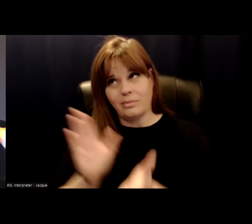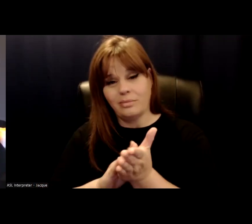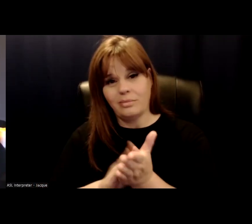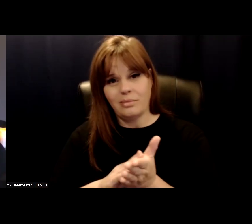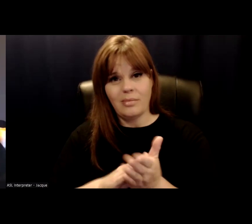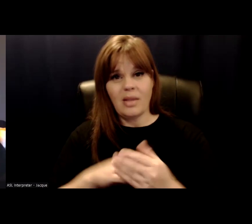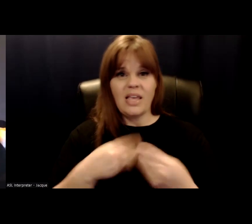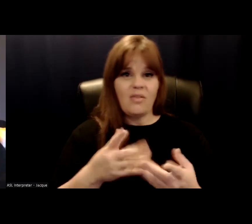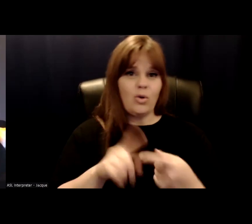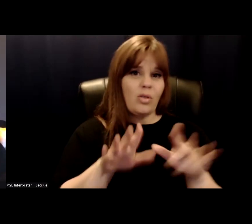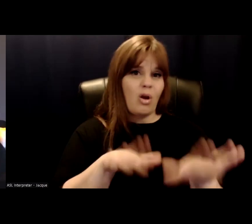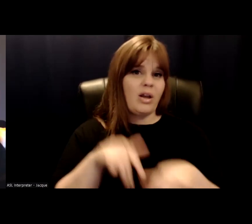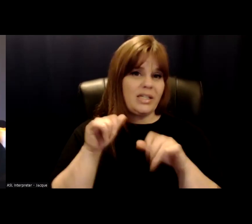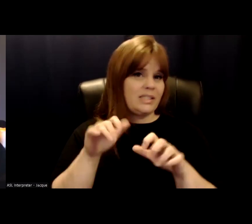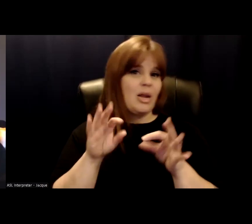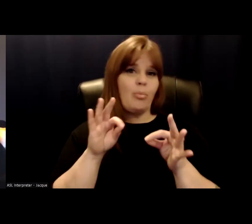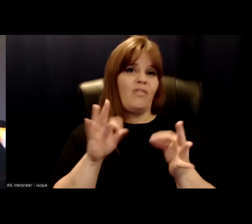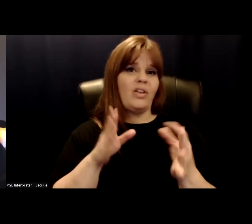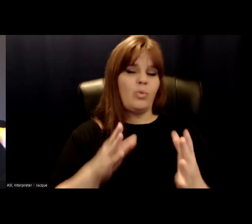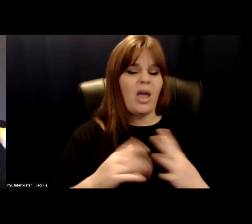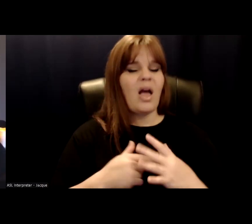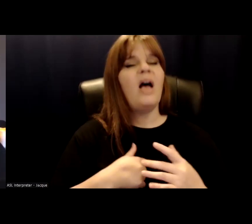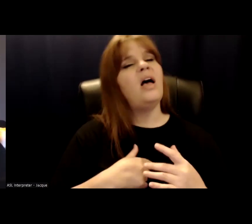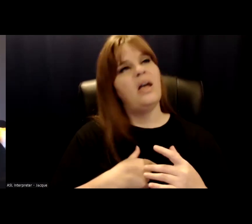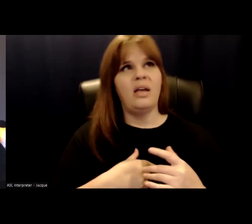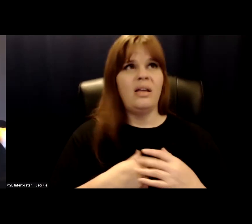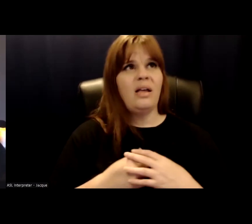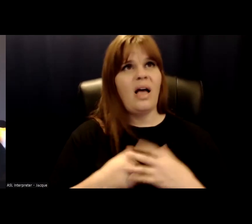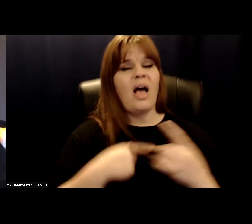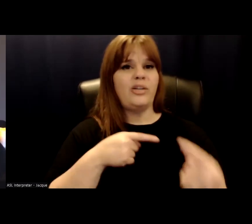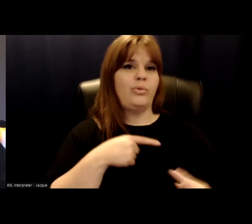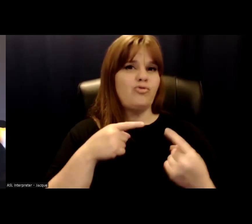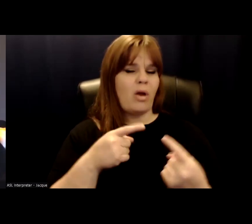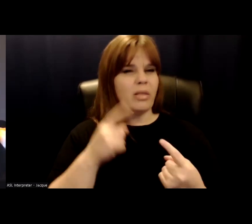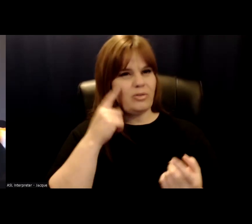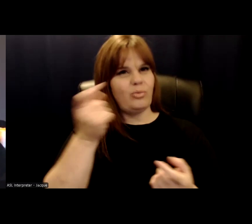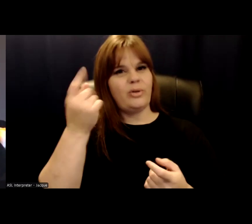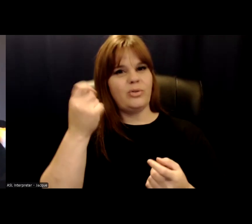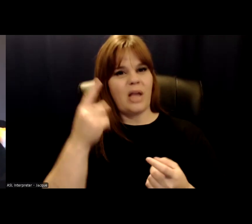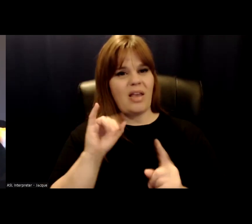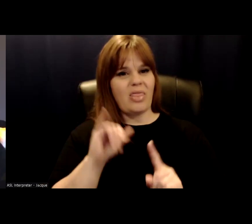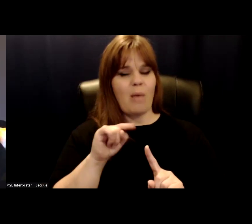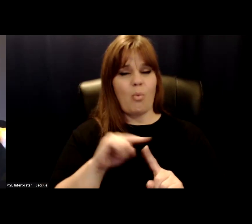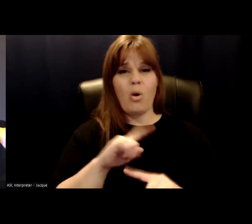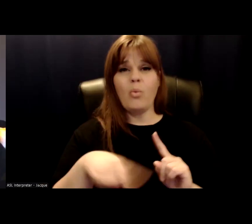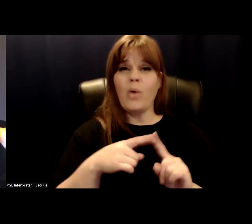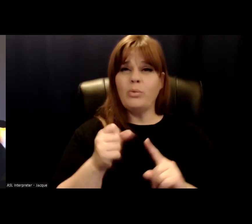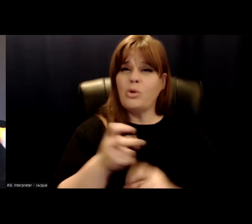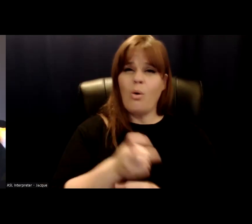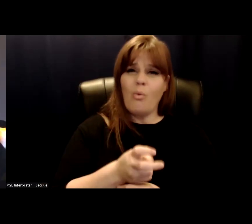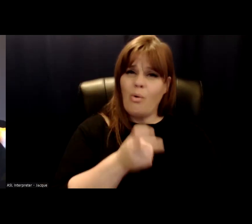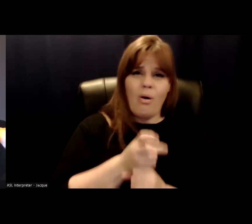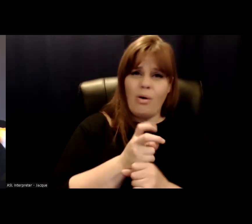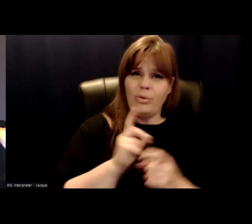vessel, I was struggling to see at that point, when it was so difficult to even